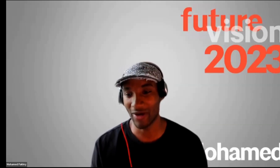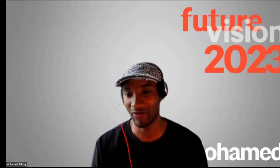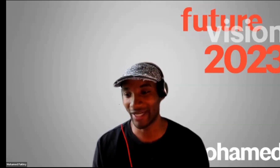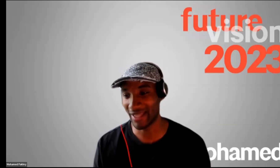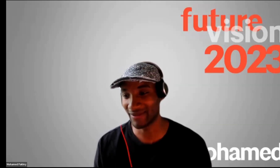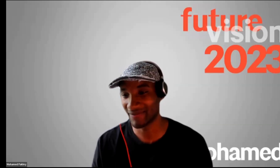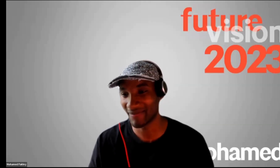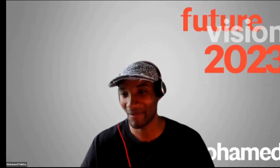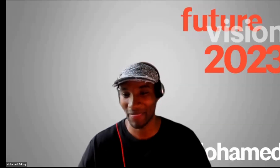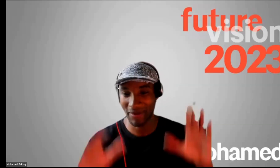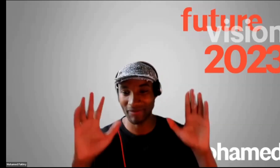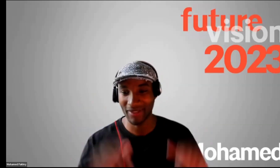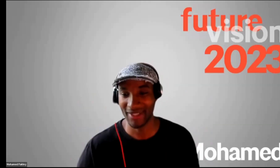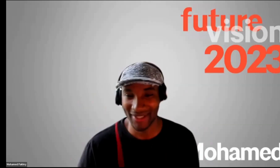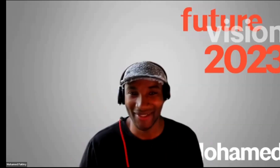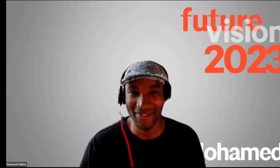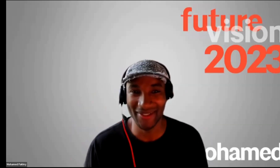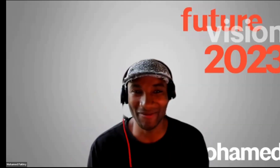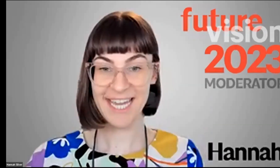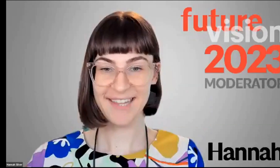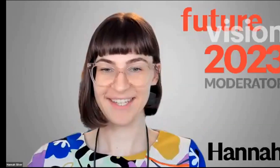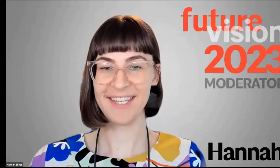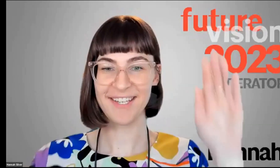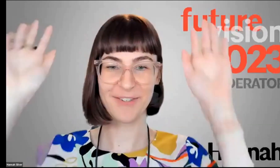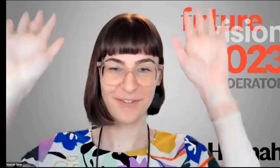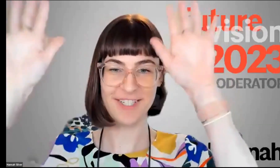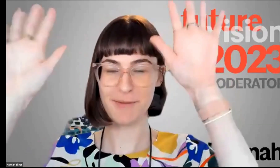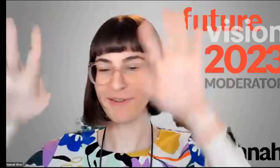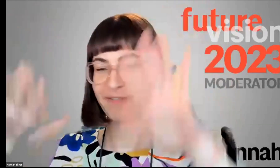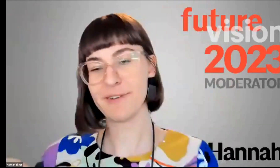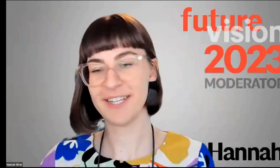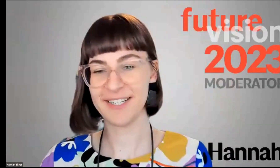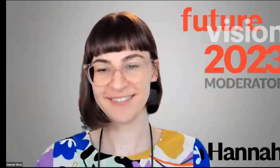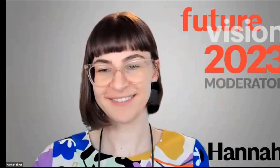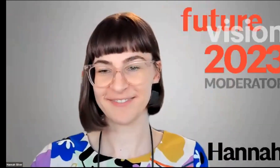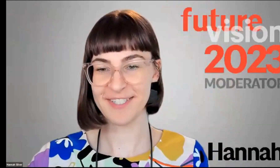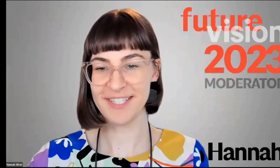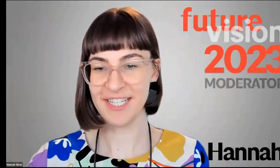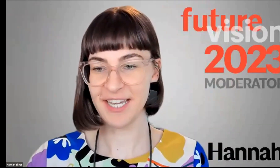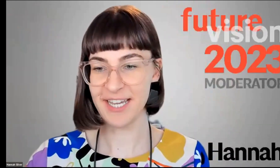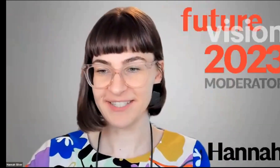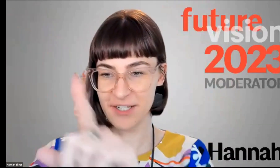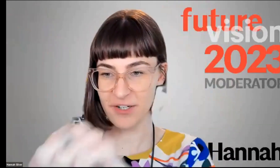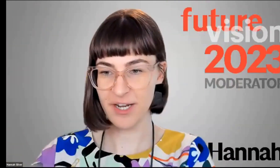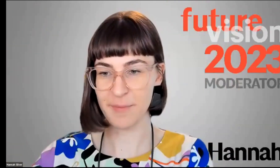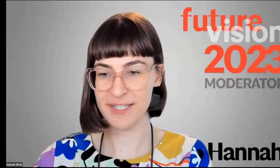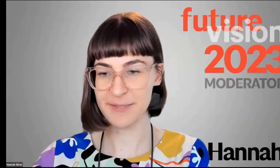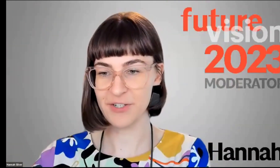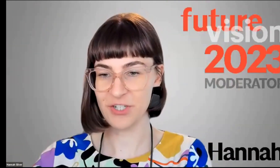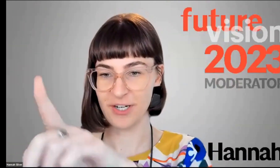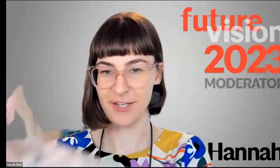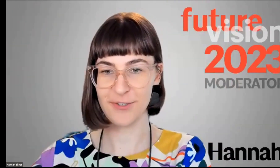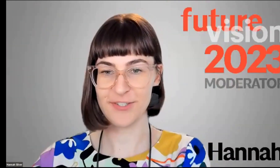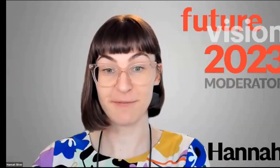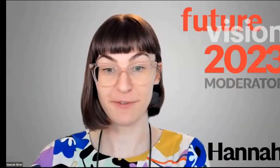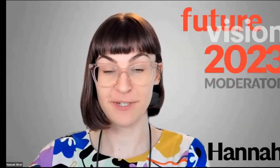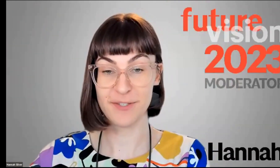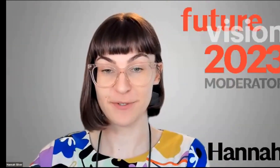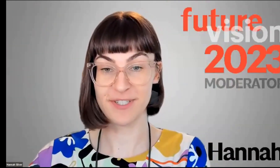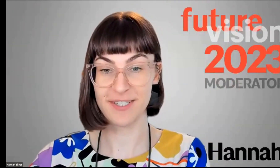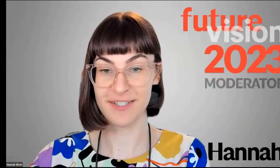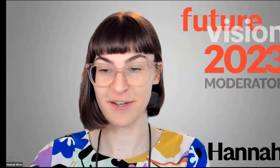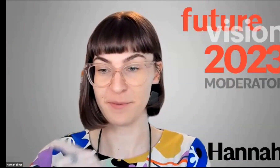thank you all for that. Yeah, thank you. Great job, everyone. We'll see you. I see your comments about sharing other stuff